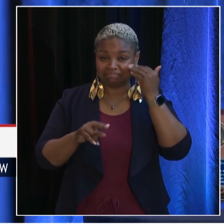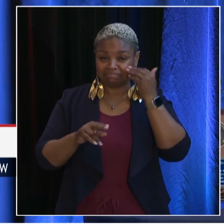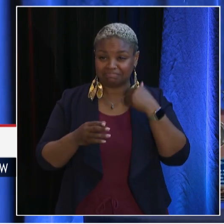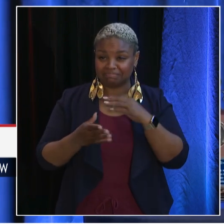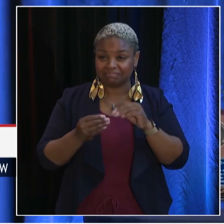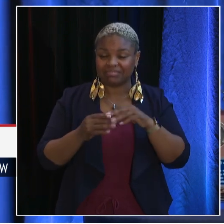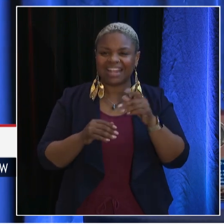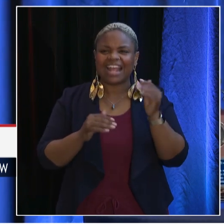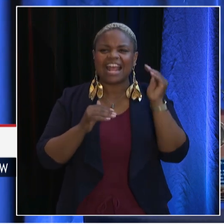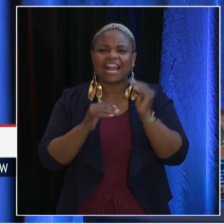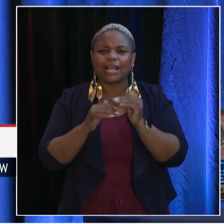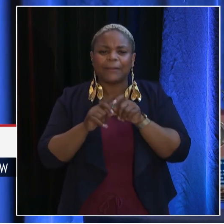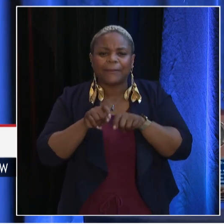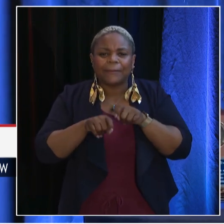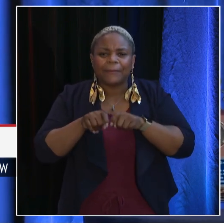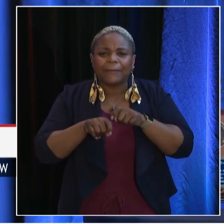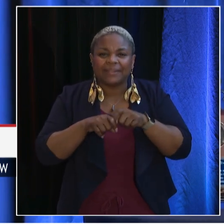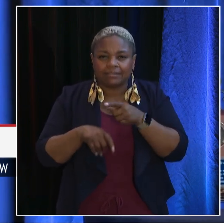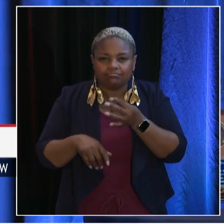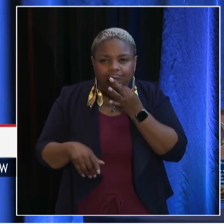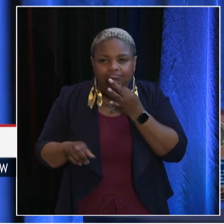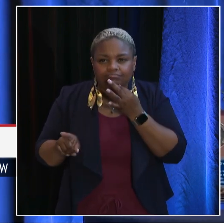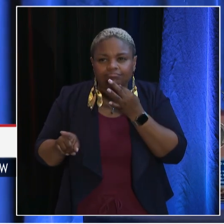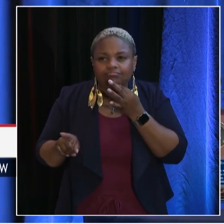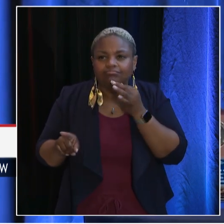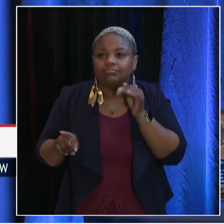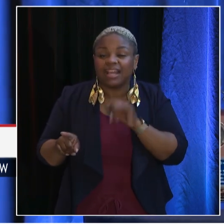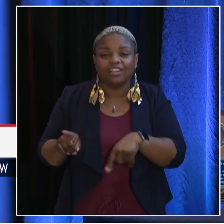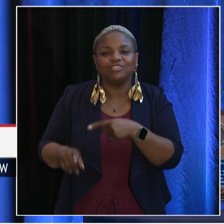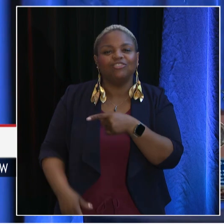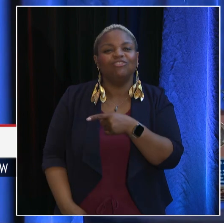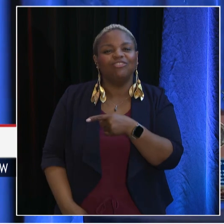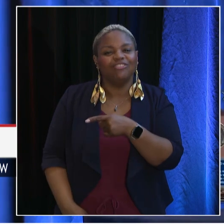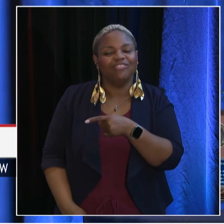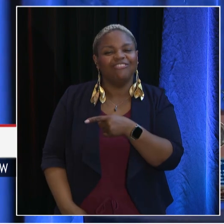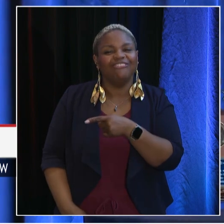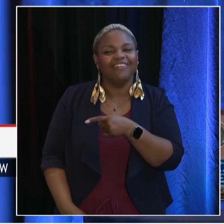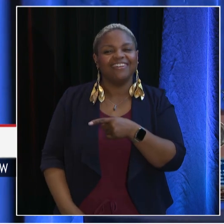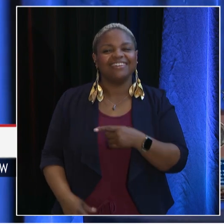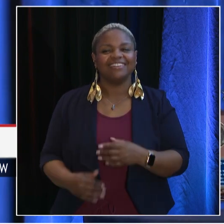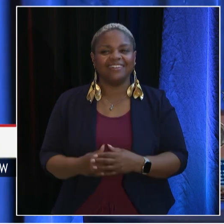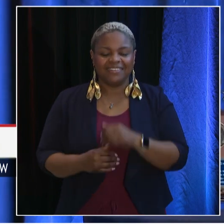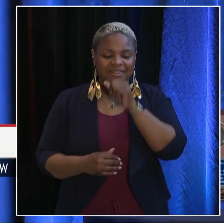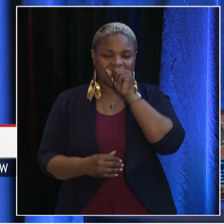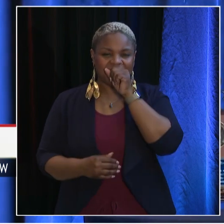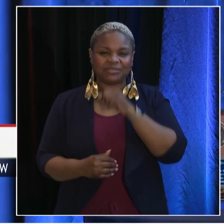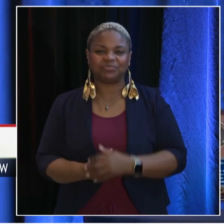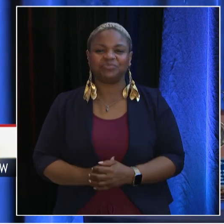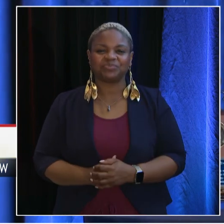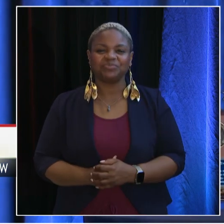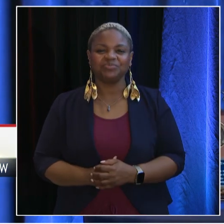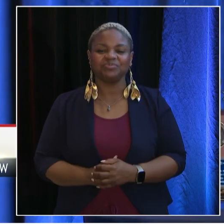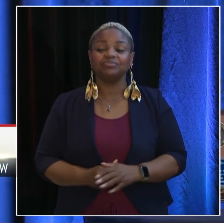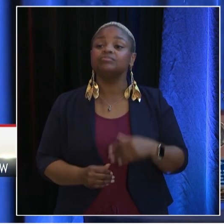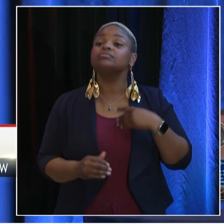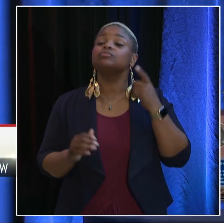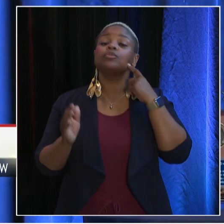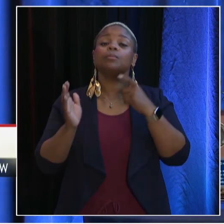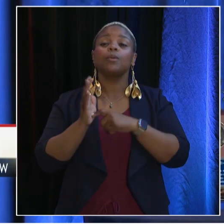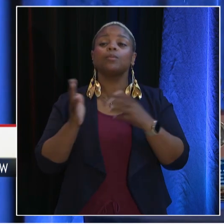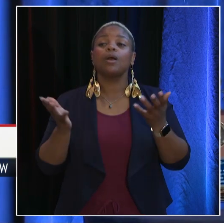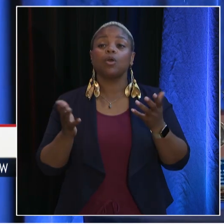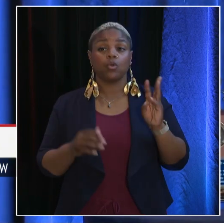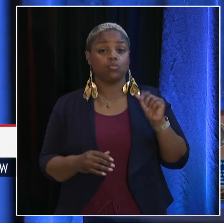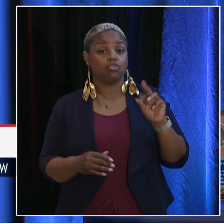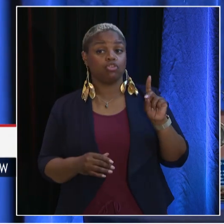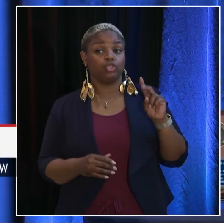could. That's Anita Bonds. I want to recognize our Ward 2 council member and